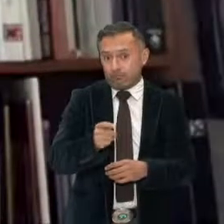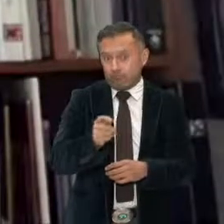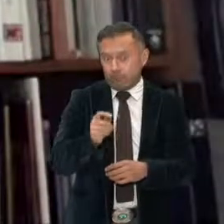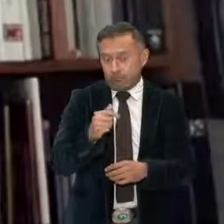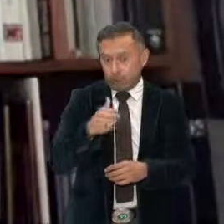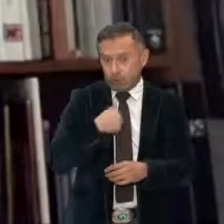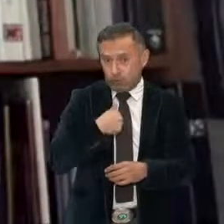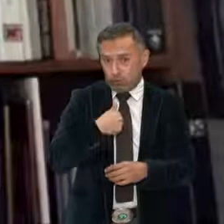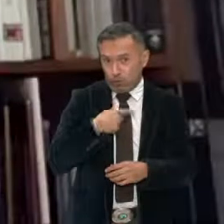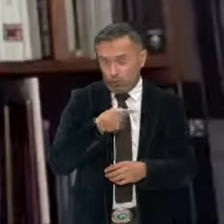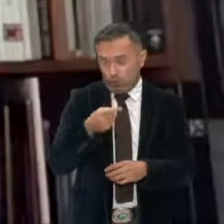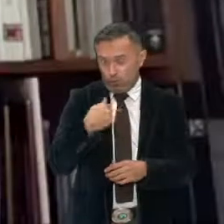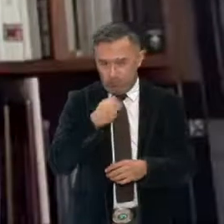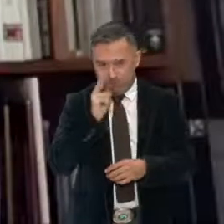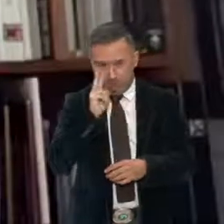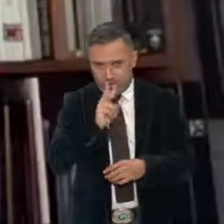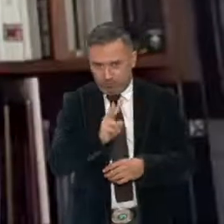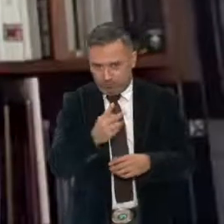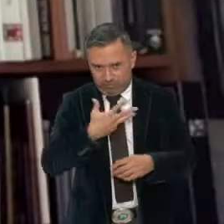or deep. So it would be